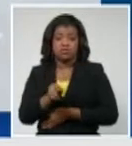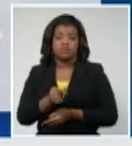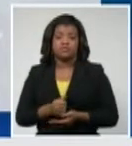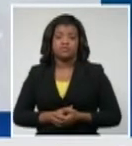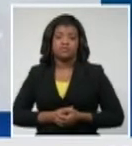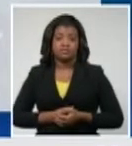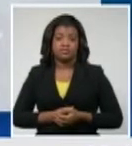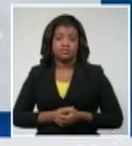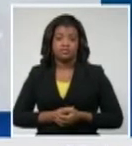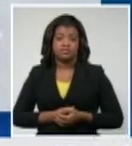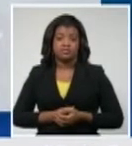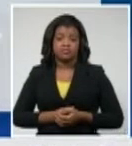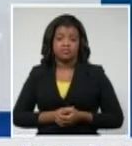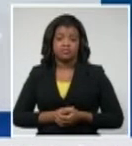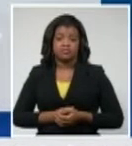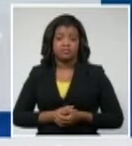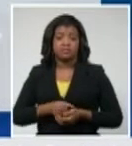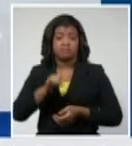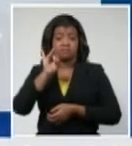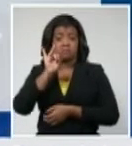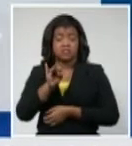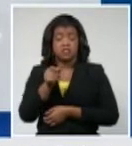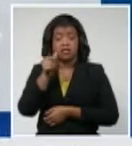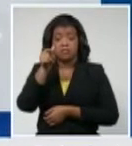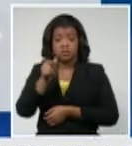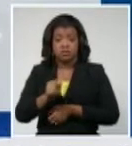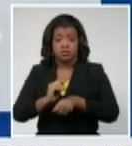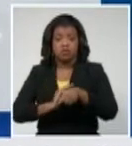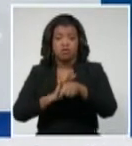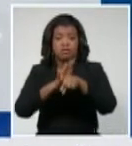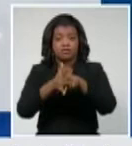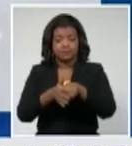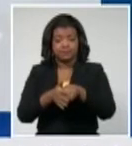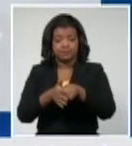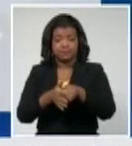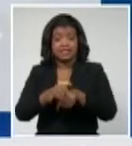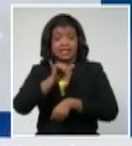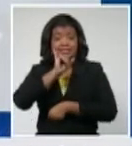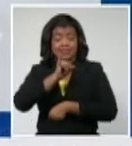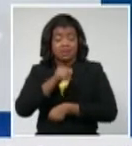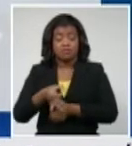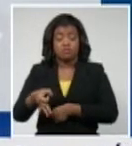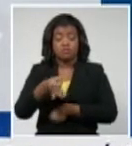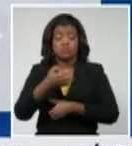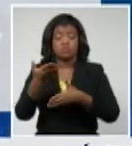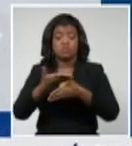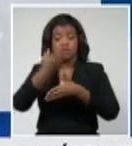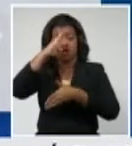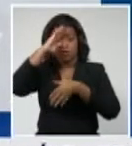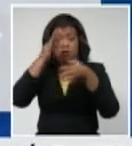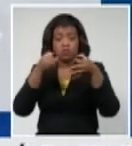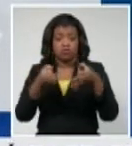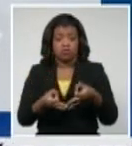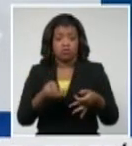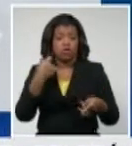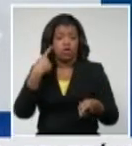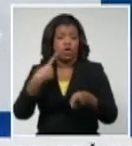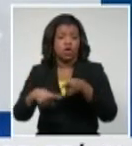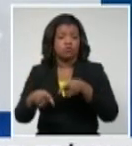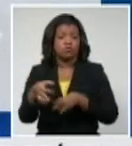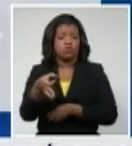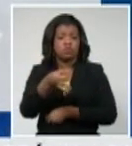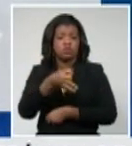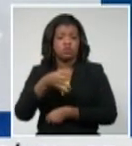Sur. 3 cases were diagnosed yesterday in Sancti Spiritus, 2 from the municipality of the same